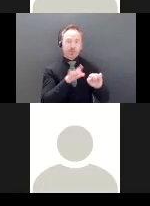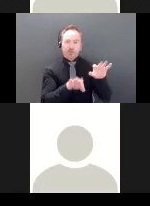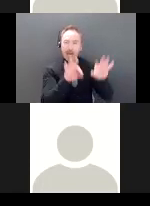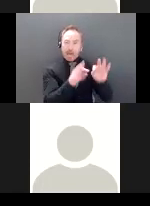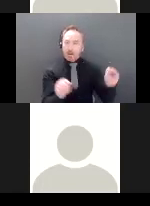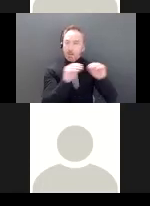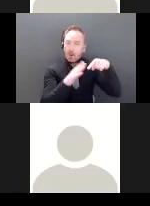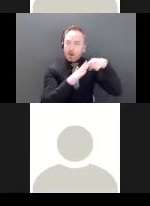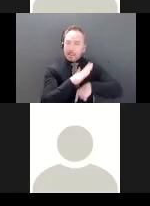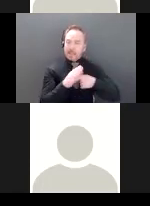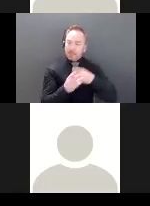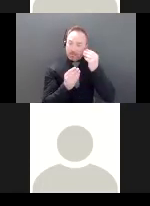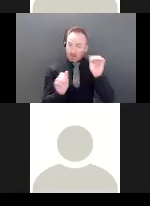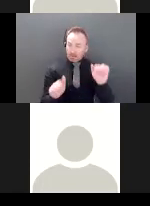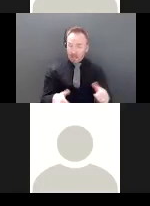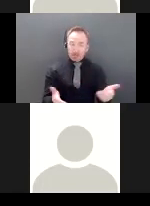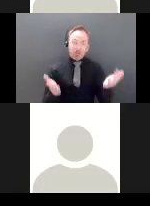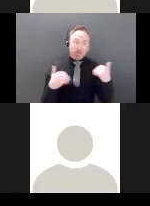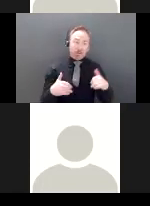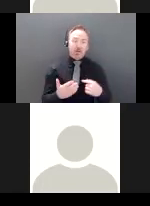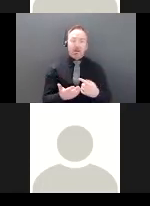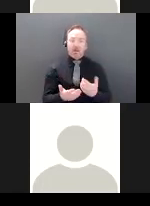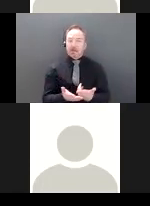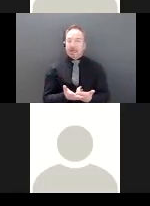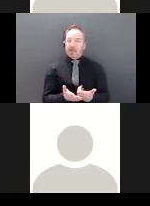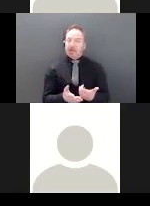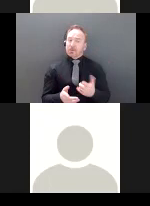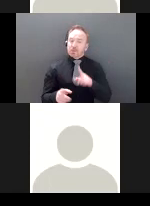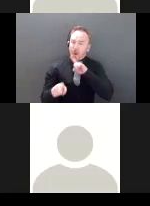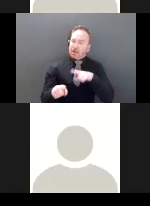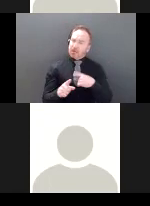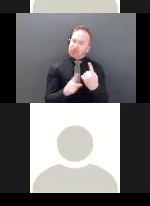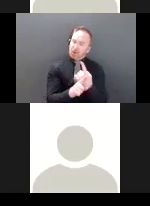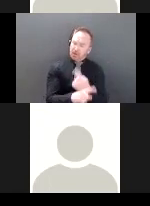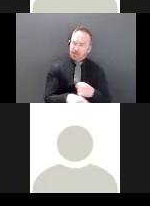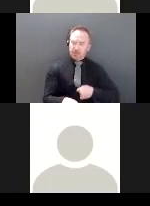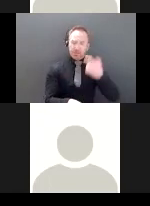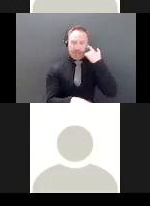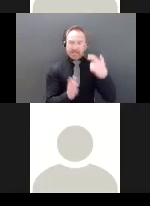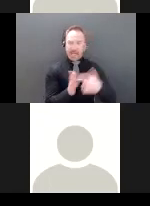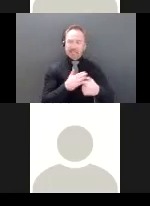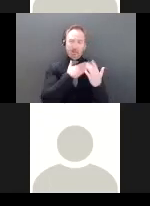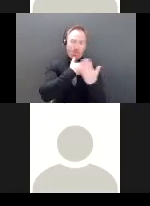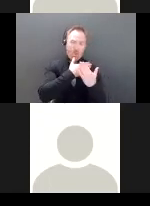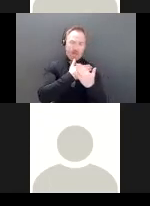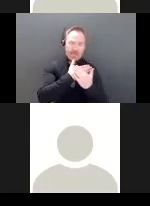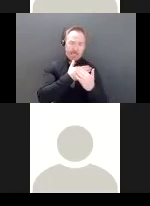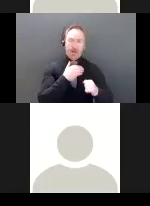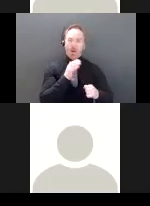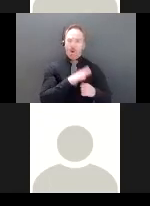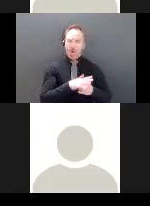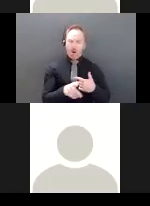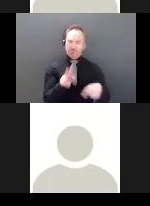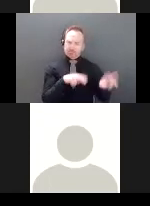going to talk about responding effectively after we're recognizing warning signs and possible factors,